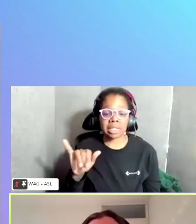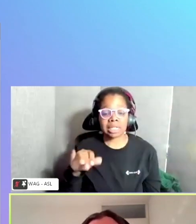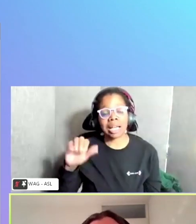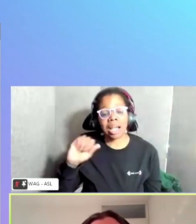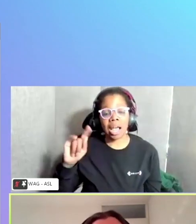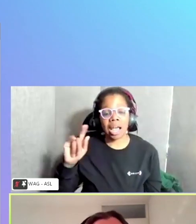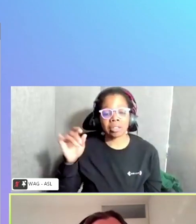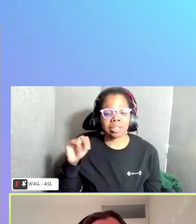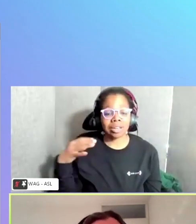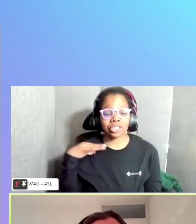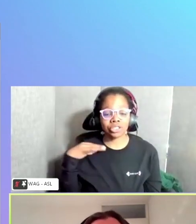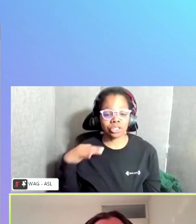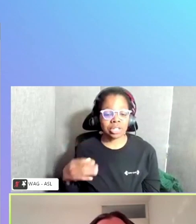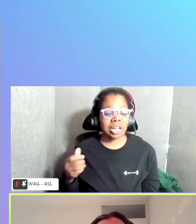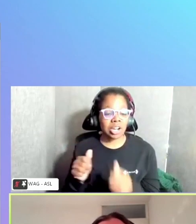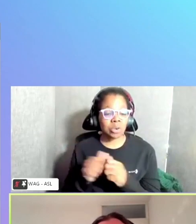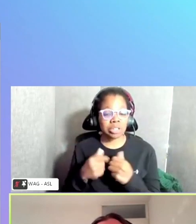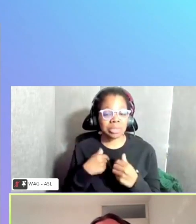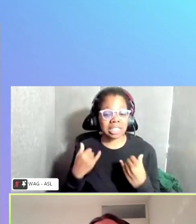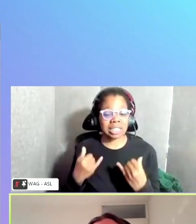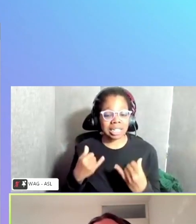today is my colleague and friend Melanie.